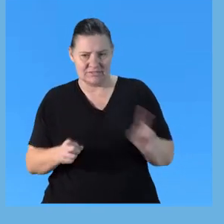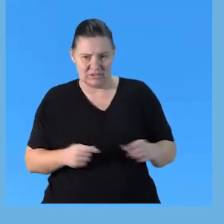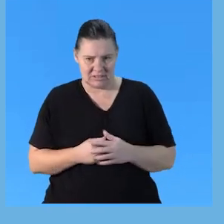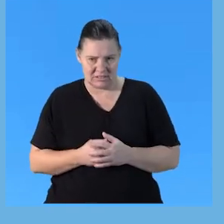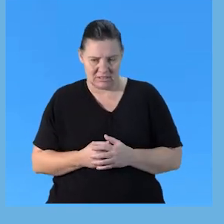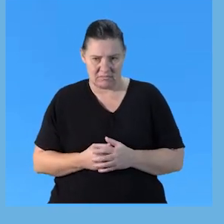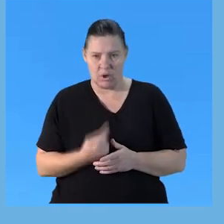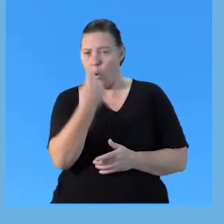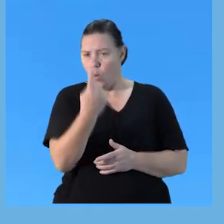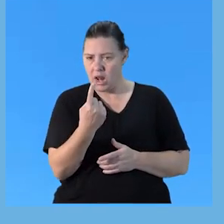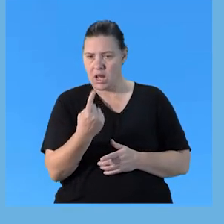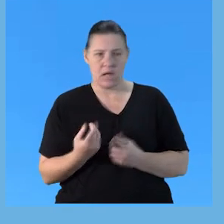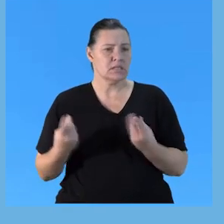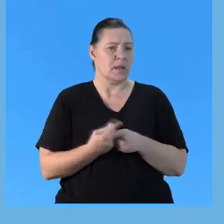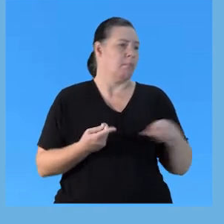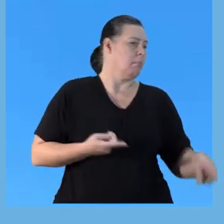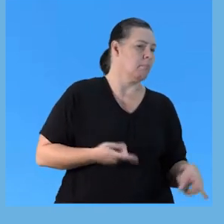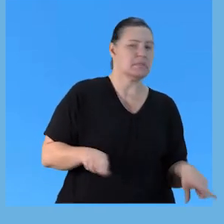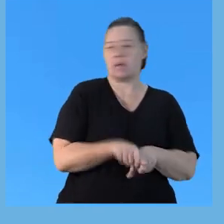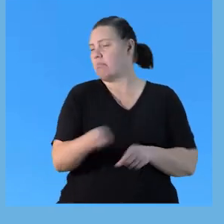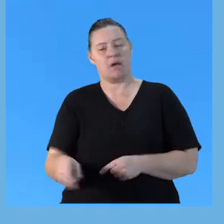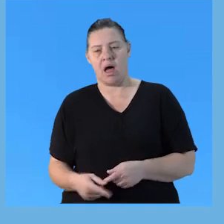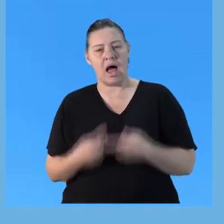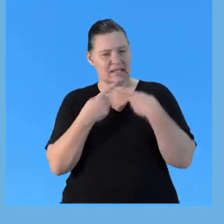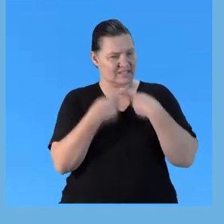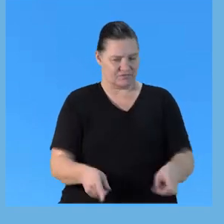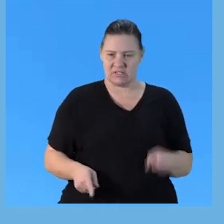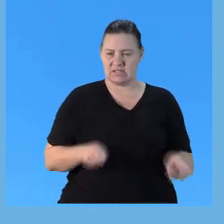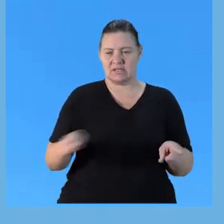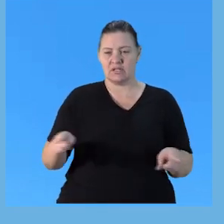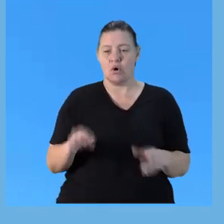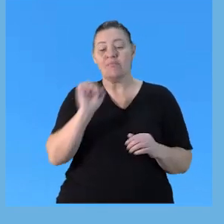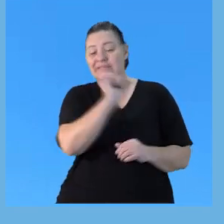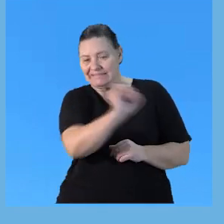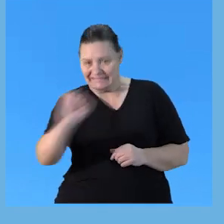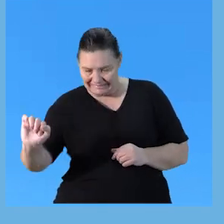So remember, if it's one, we have